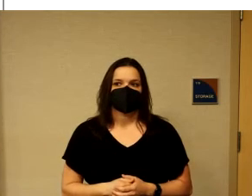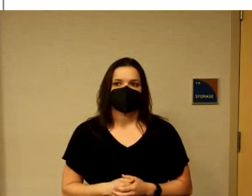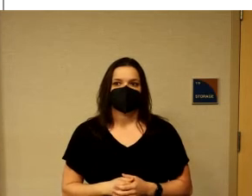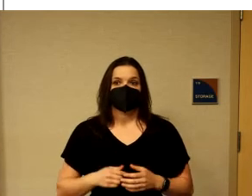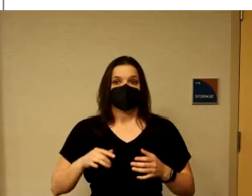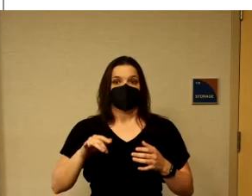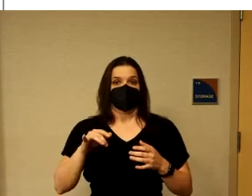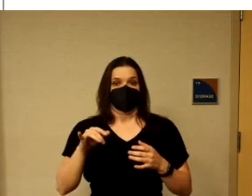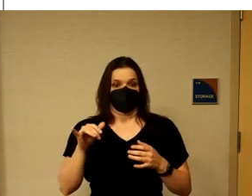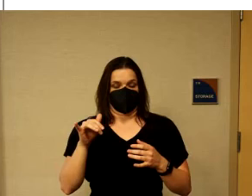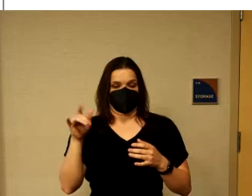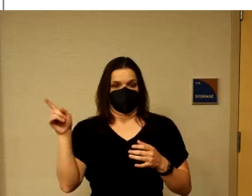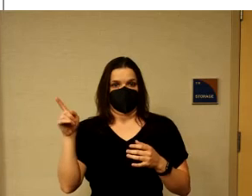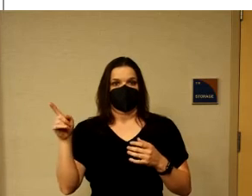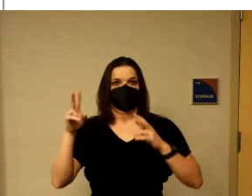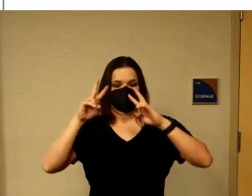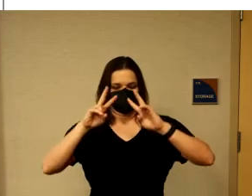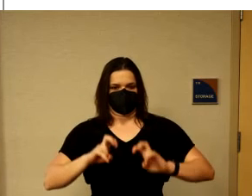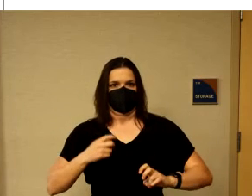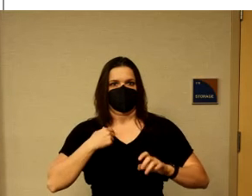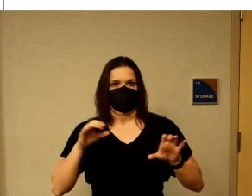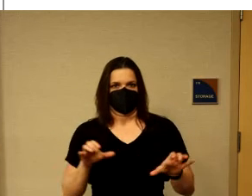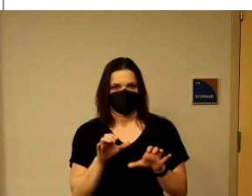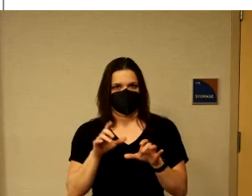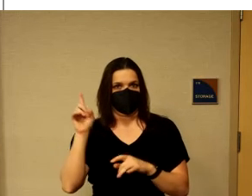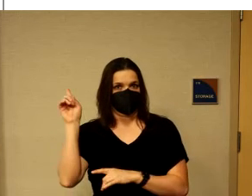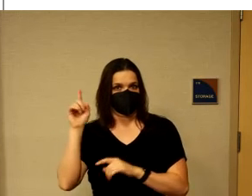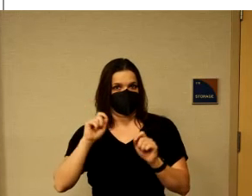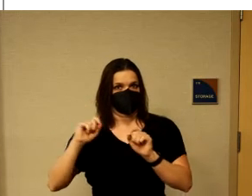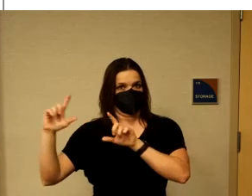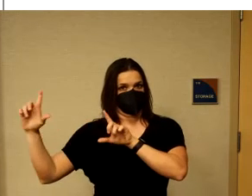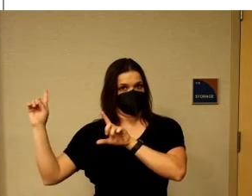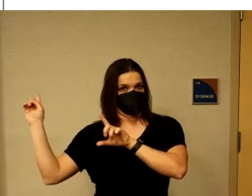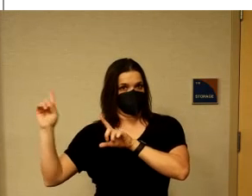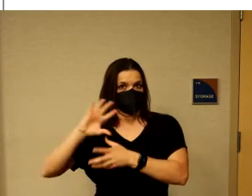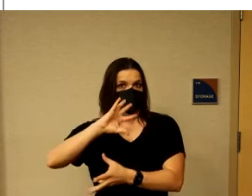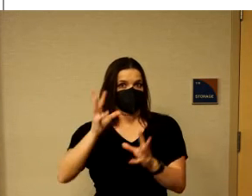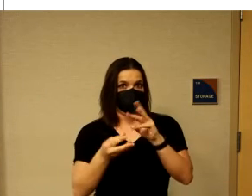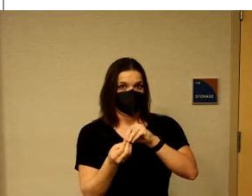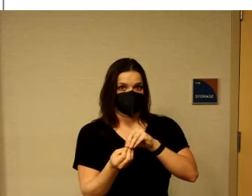And then this is an analysis I did. The total,